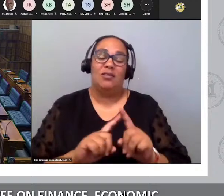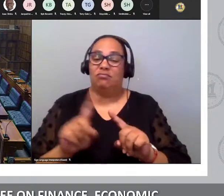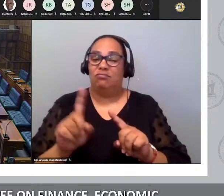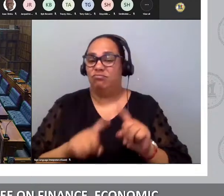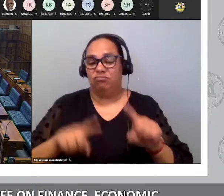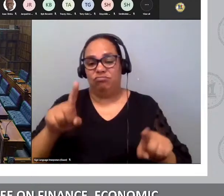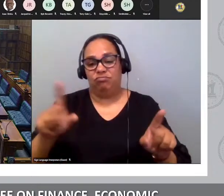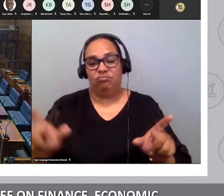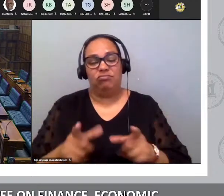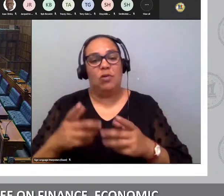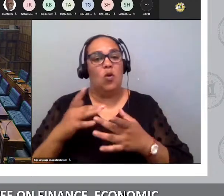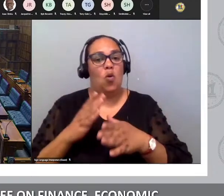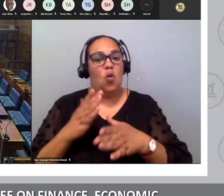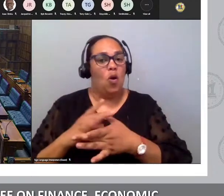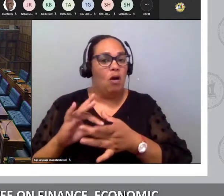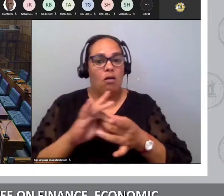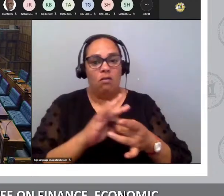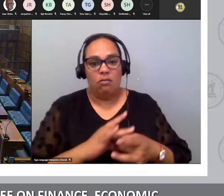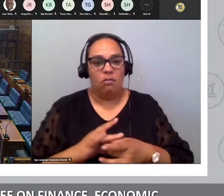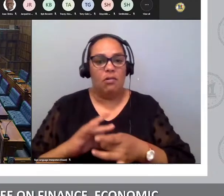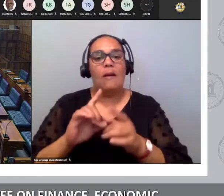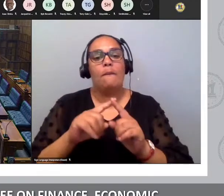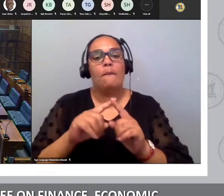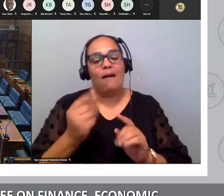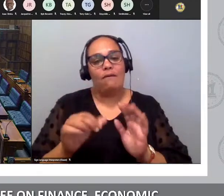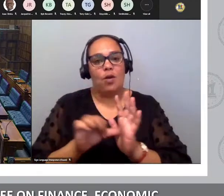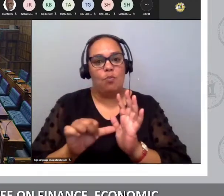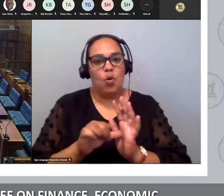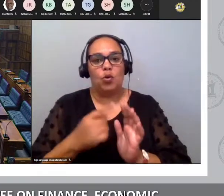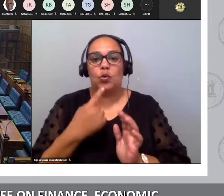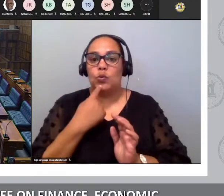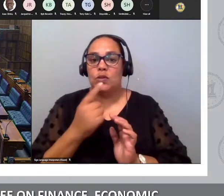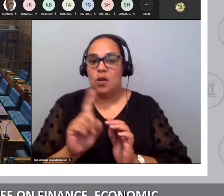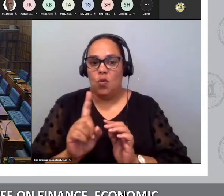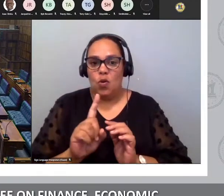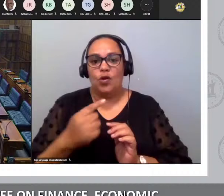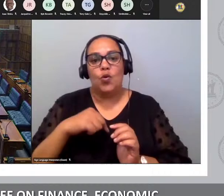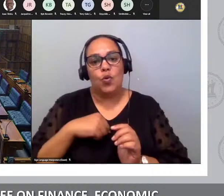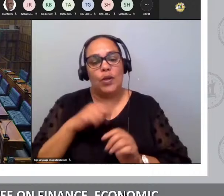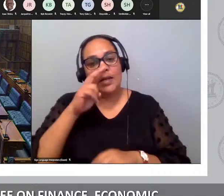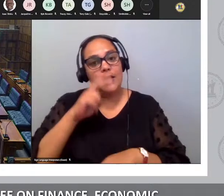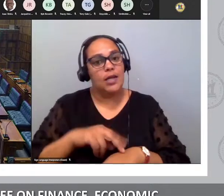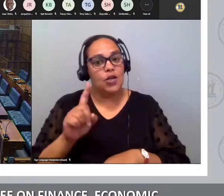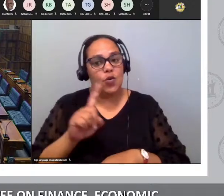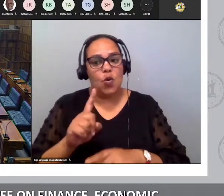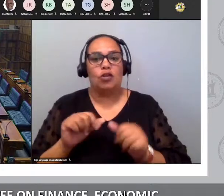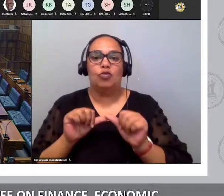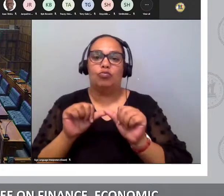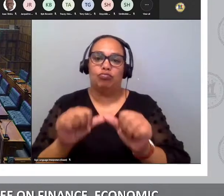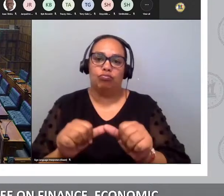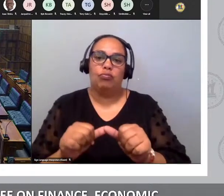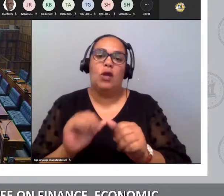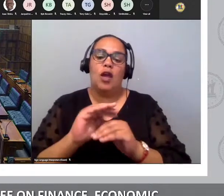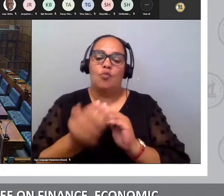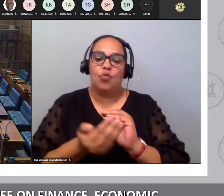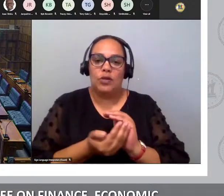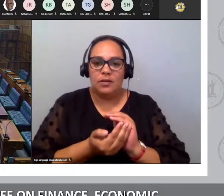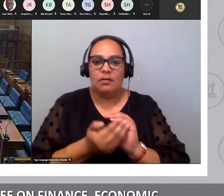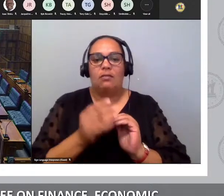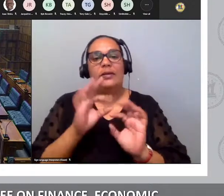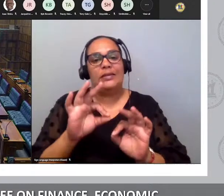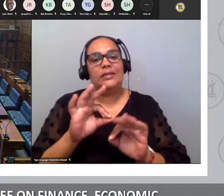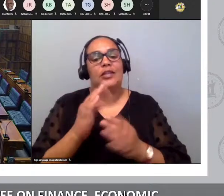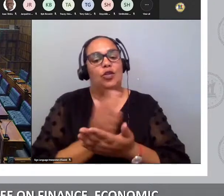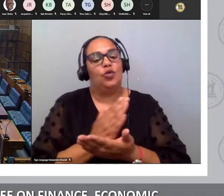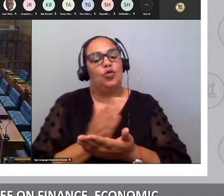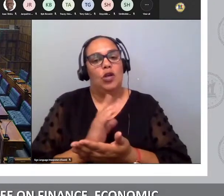Commodities working and it is important to mention that there's we we need to maintain and preserve and I think that's a